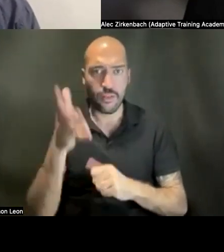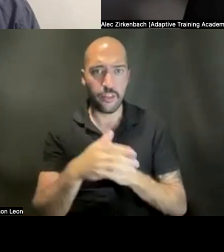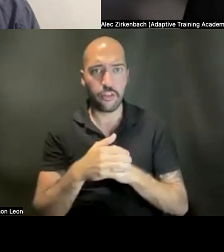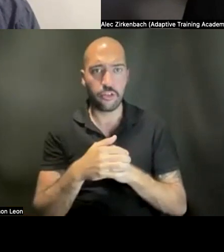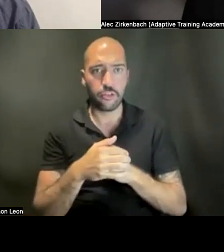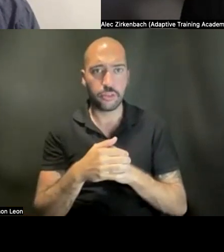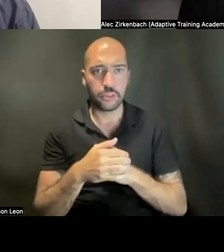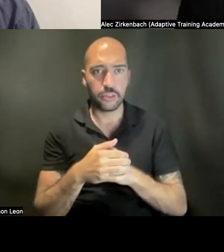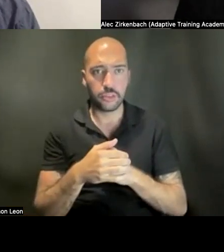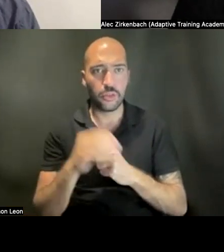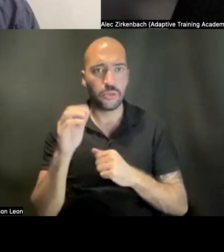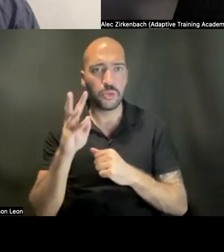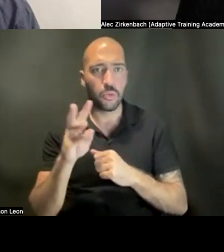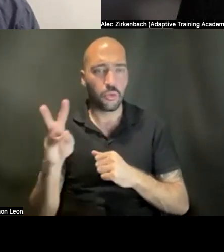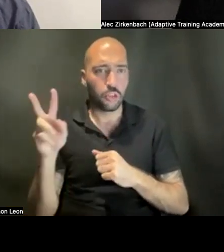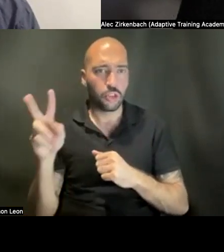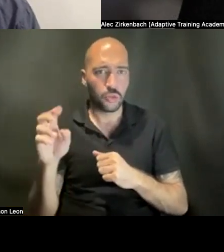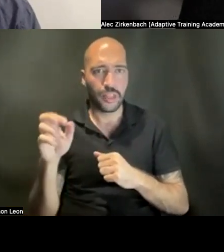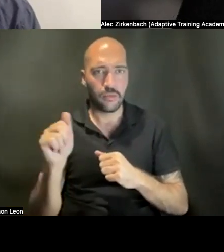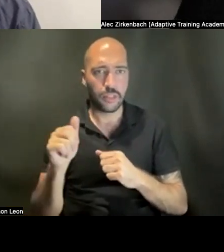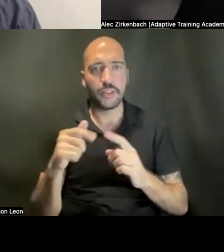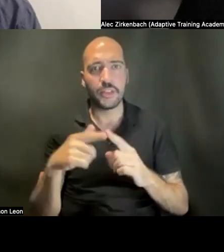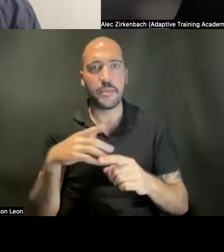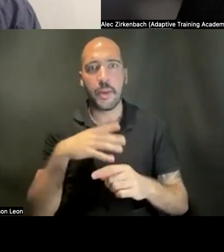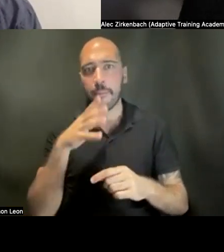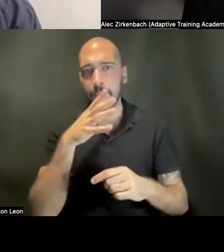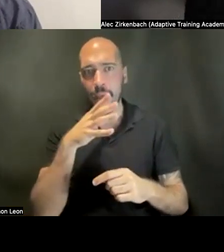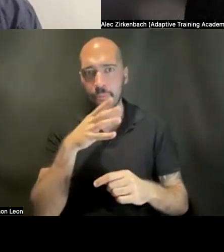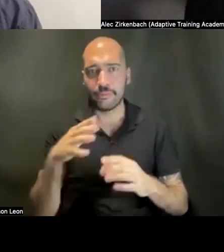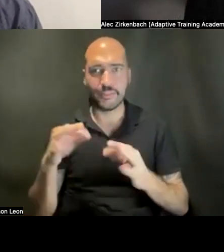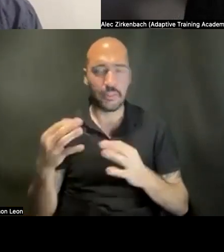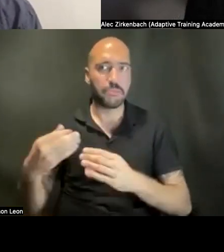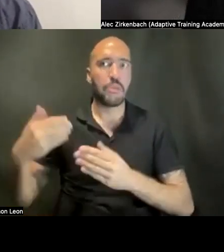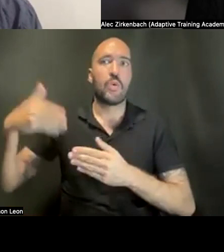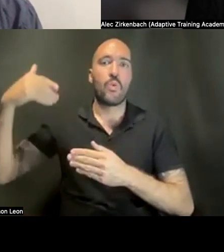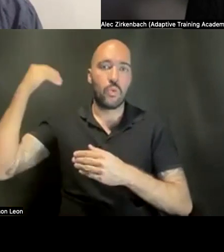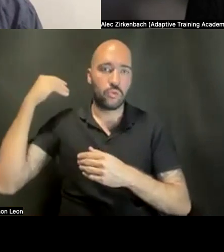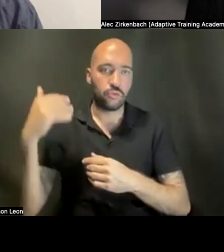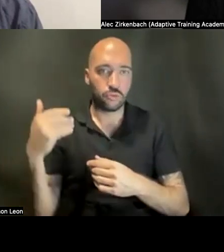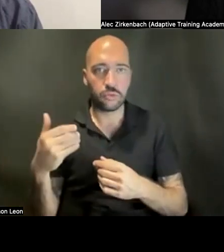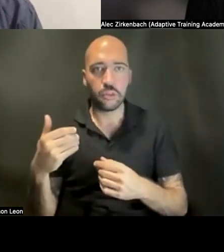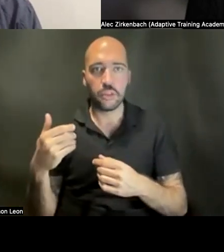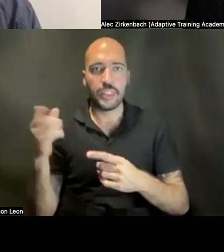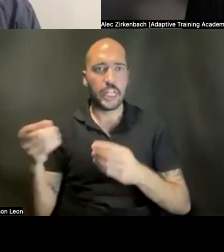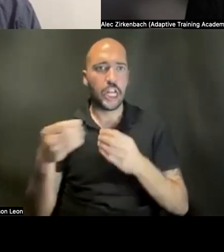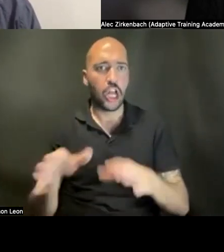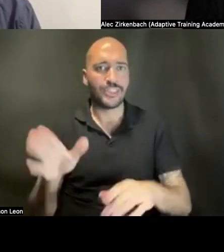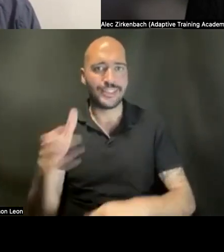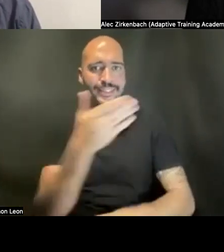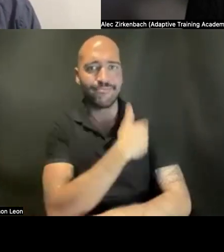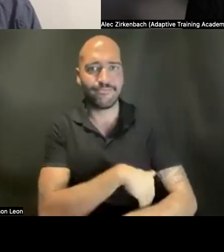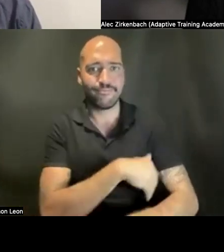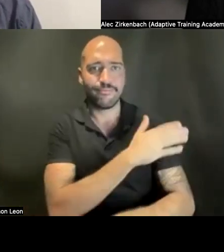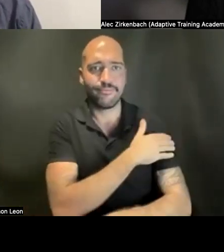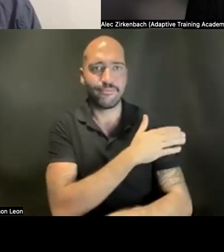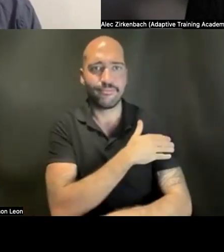like World War II era. My mom's side of the family is much older, and he had lost his left arm in